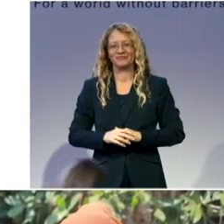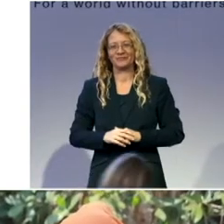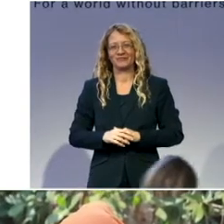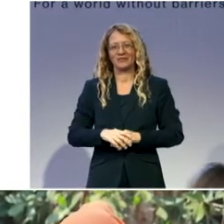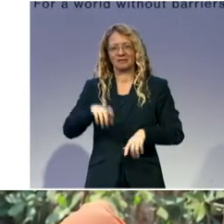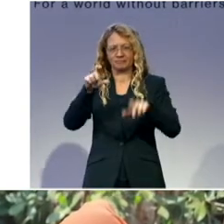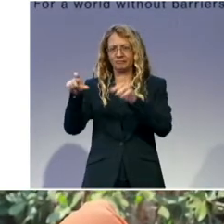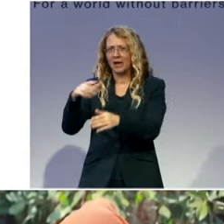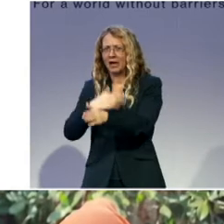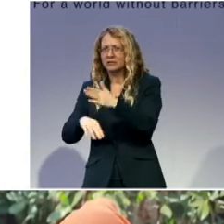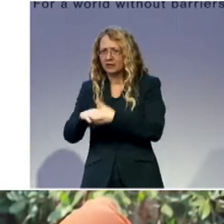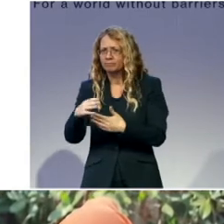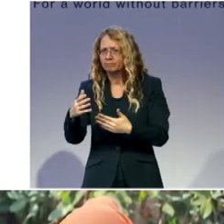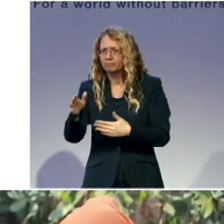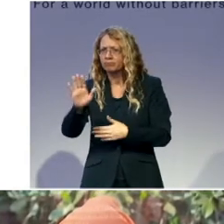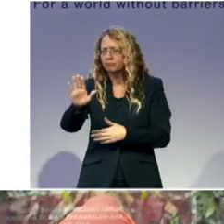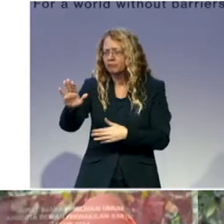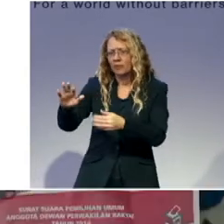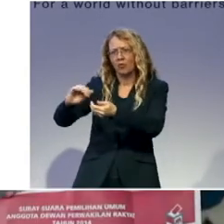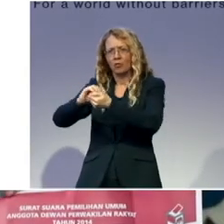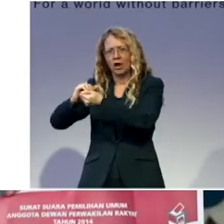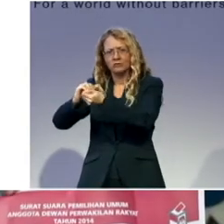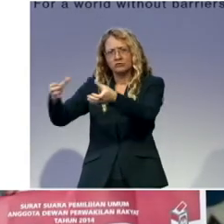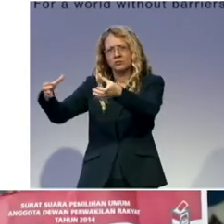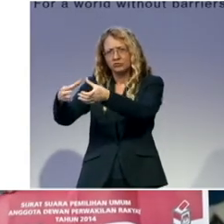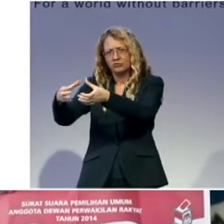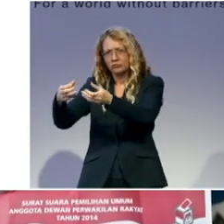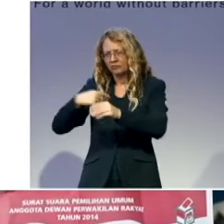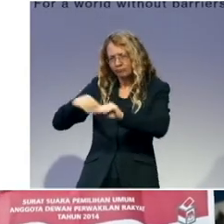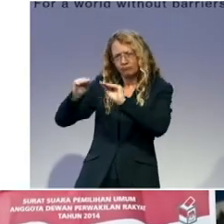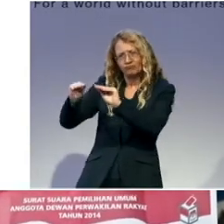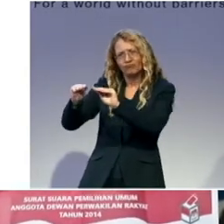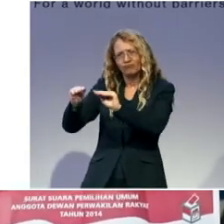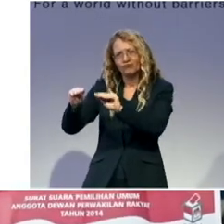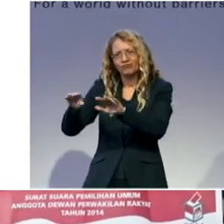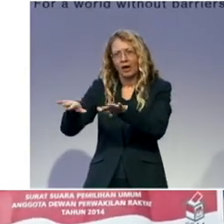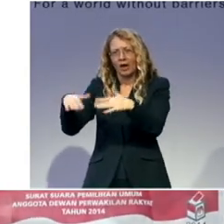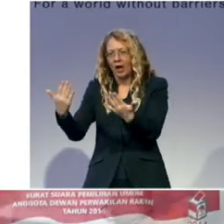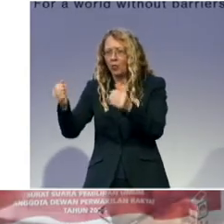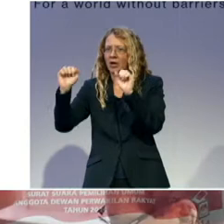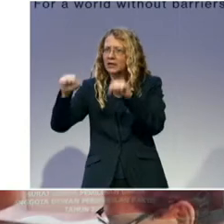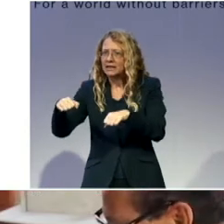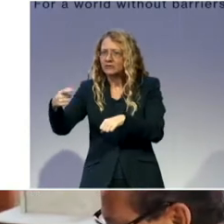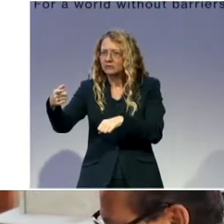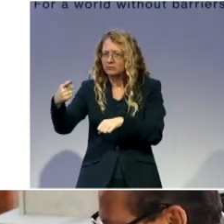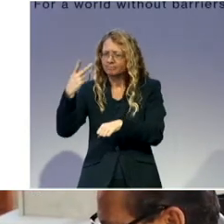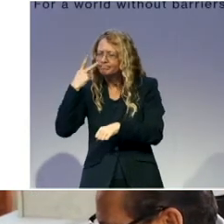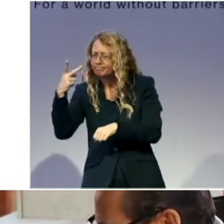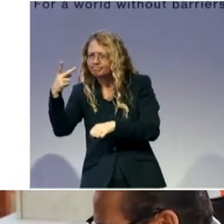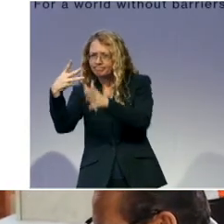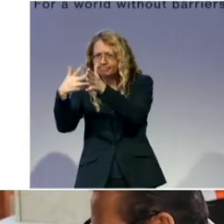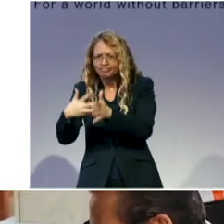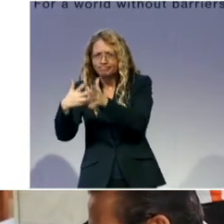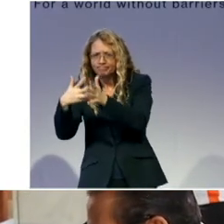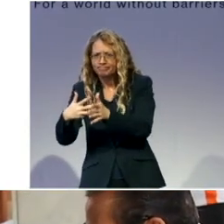disabilities and their organizations are trained as official observers and use checklists to collect data on access